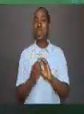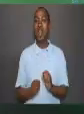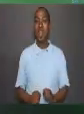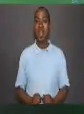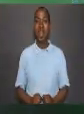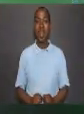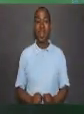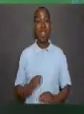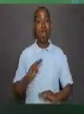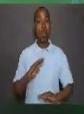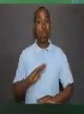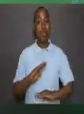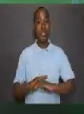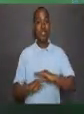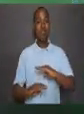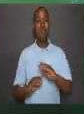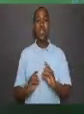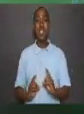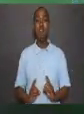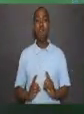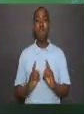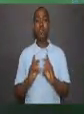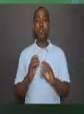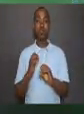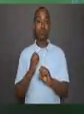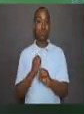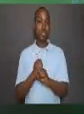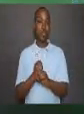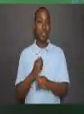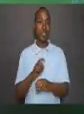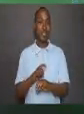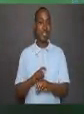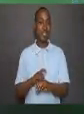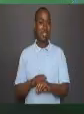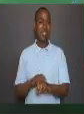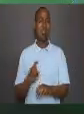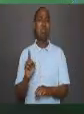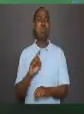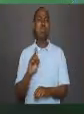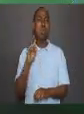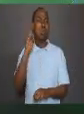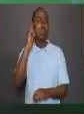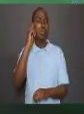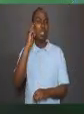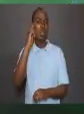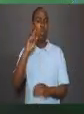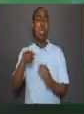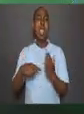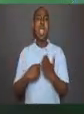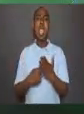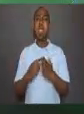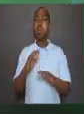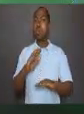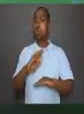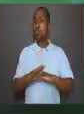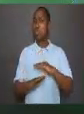how the process of diffusion works, why do you think this process is